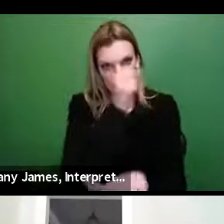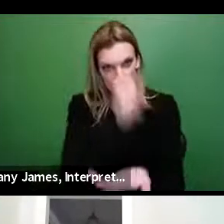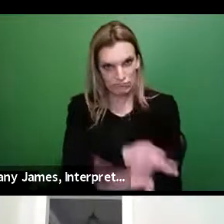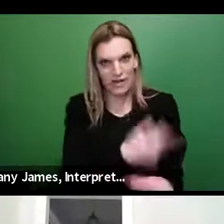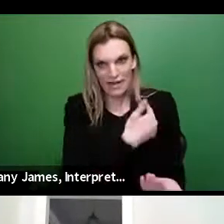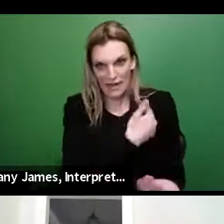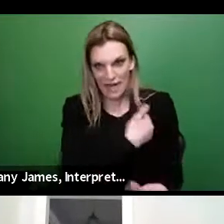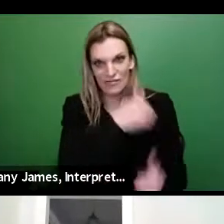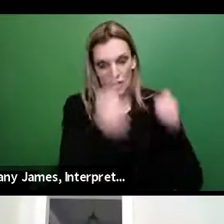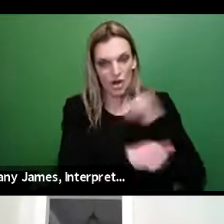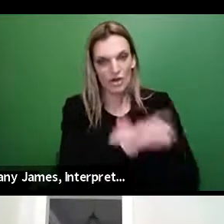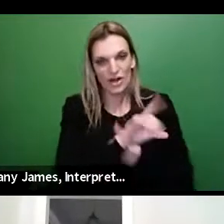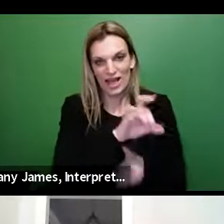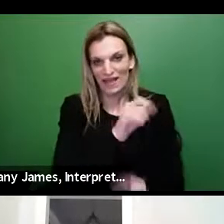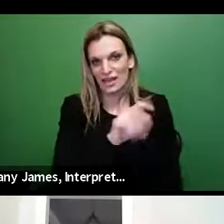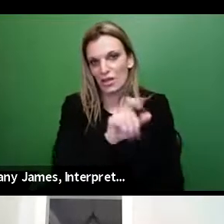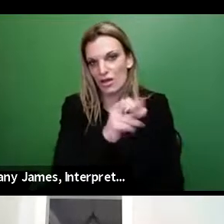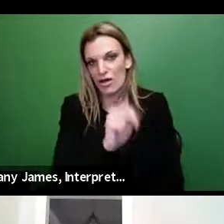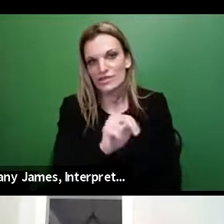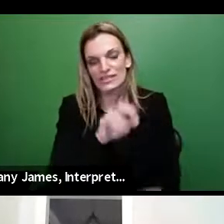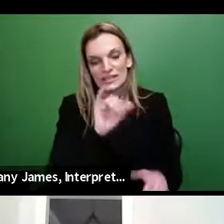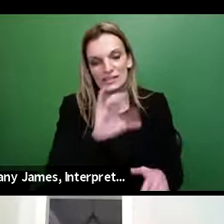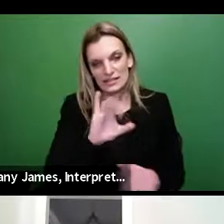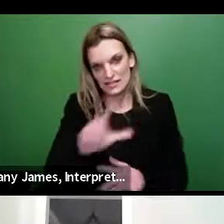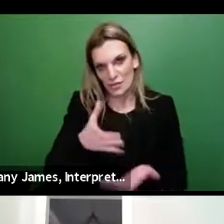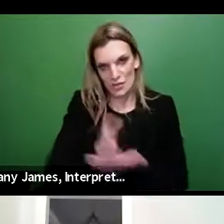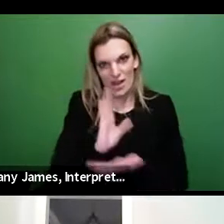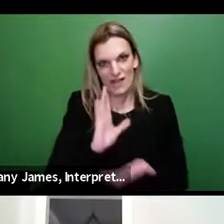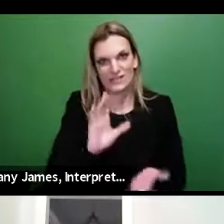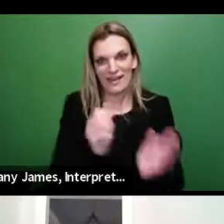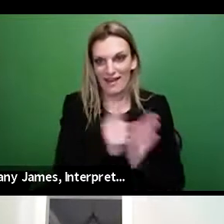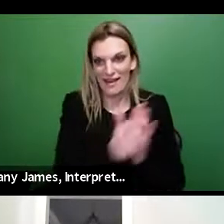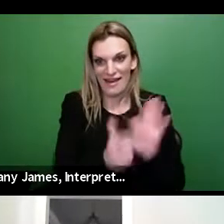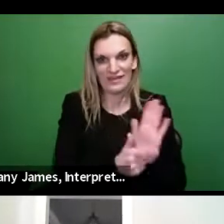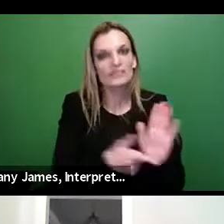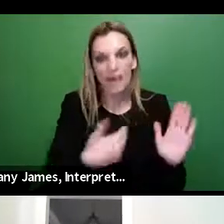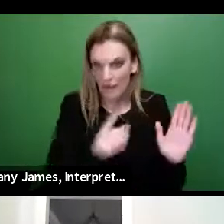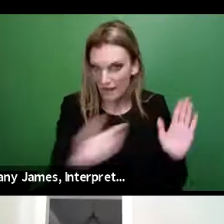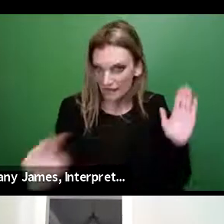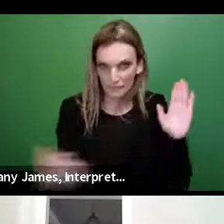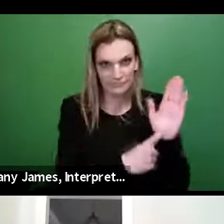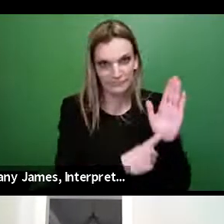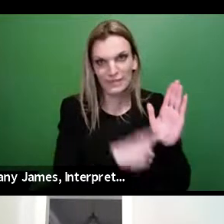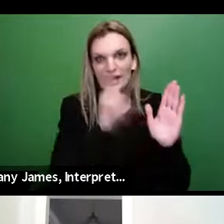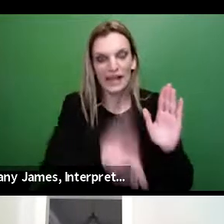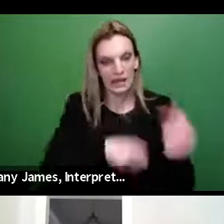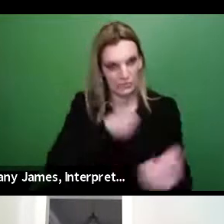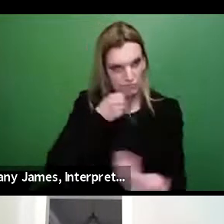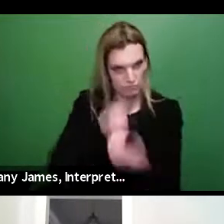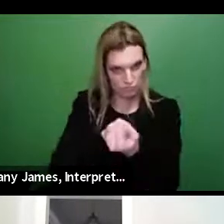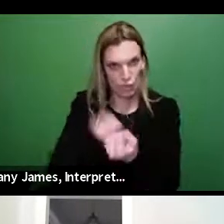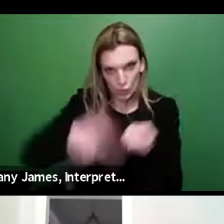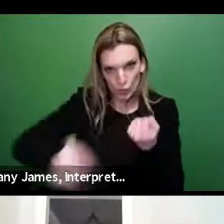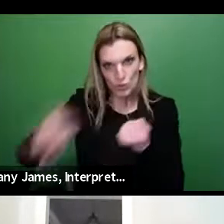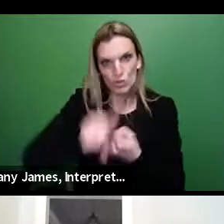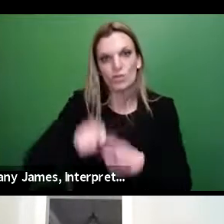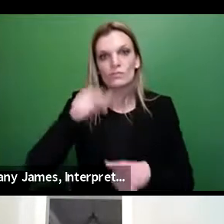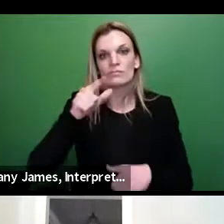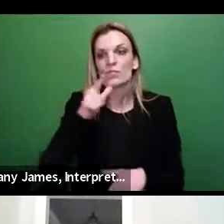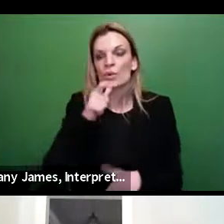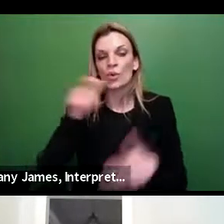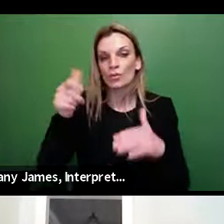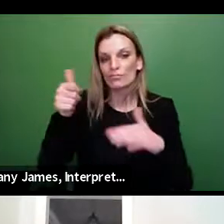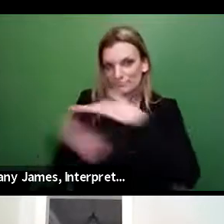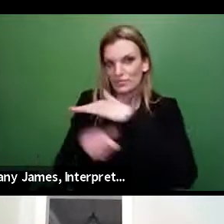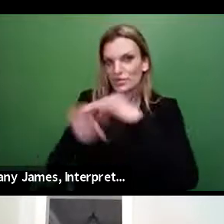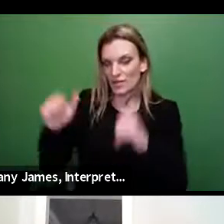Civil Rights Act. So just wanted to get that conversation started, and through our operational arm, the department under Director White, to